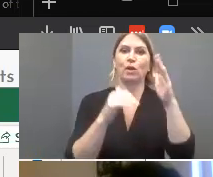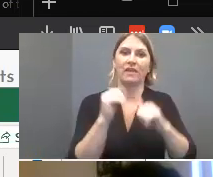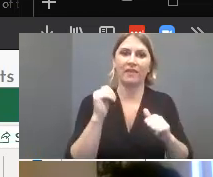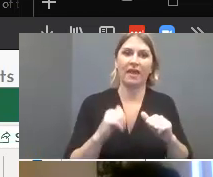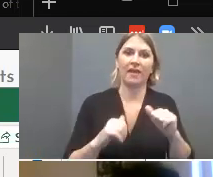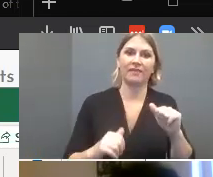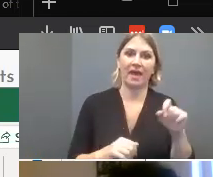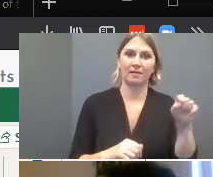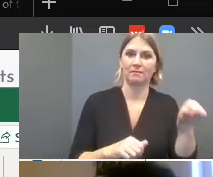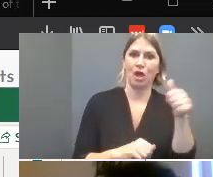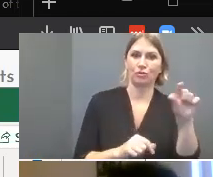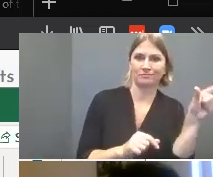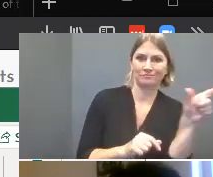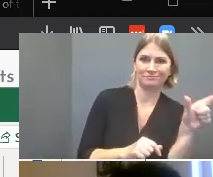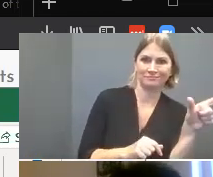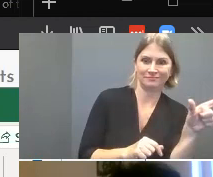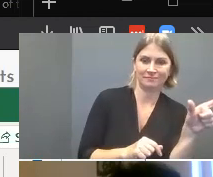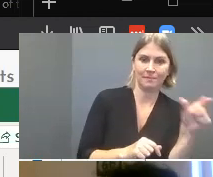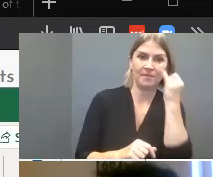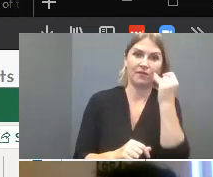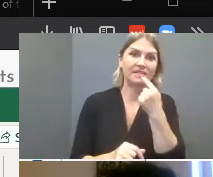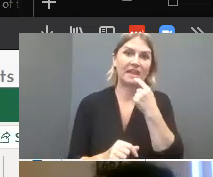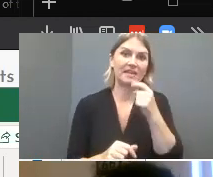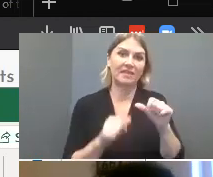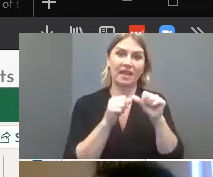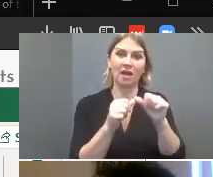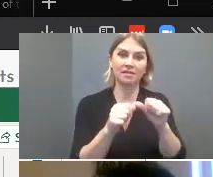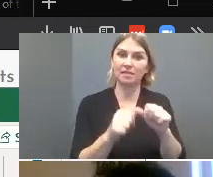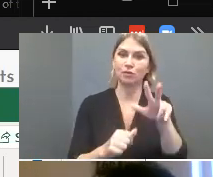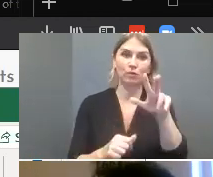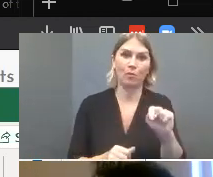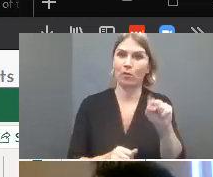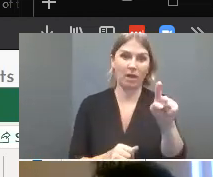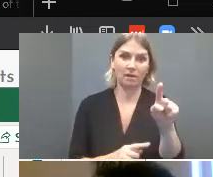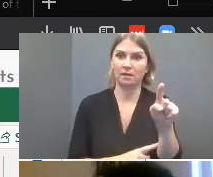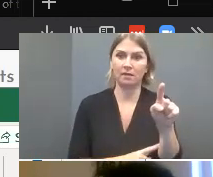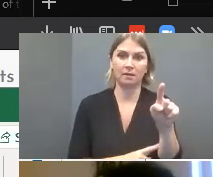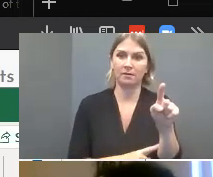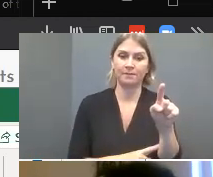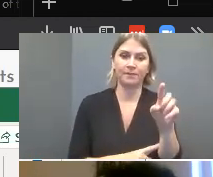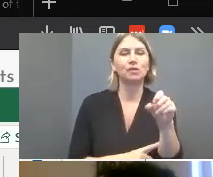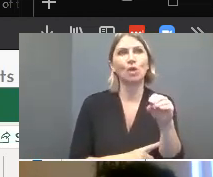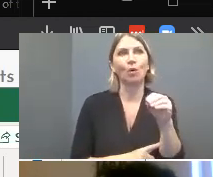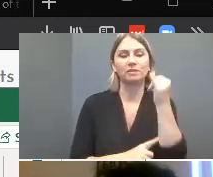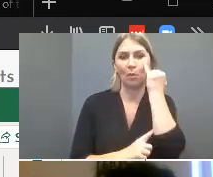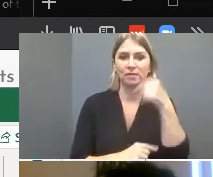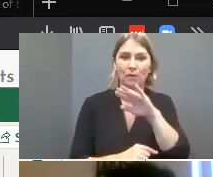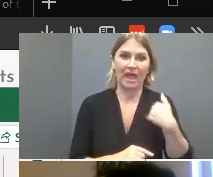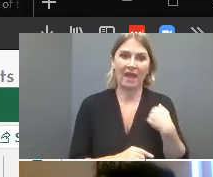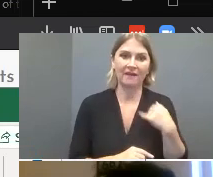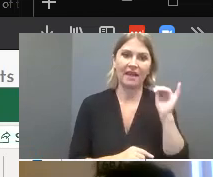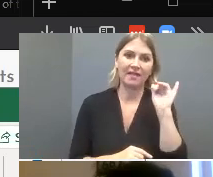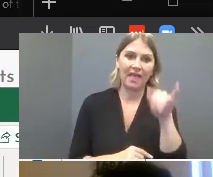given equation. If we said that the constant was not 3.1, so let's say that we had this same equation,